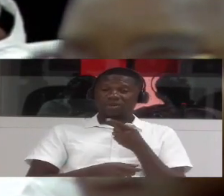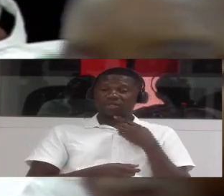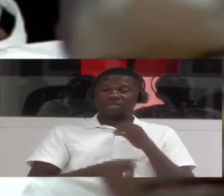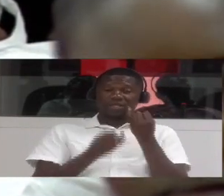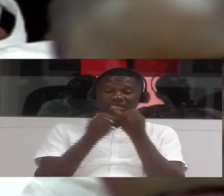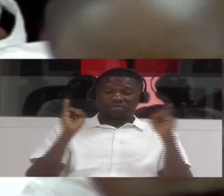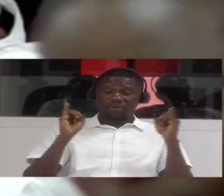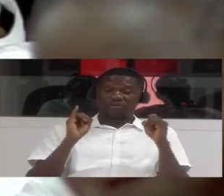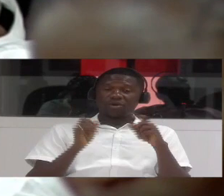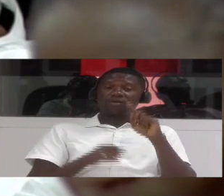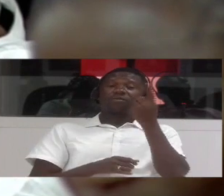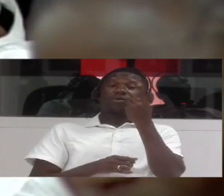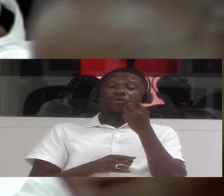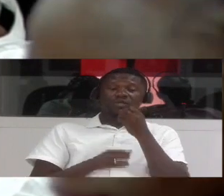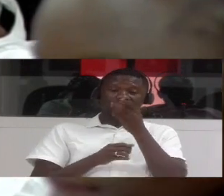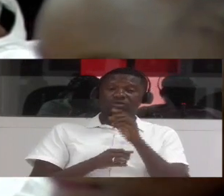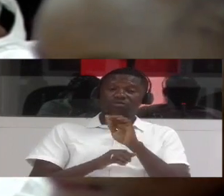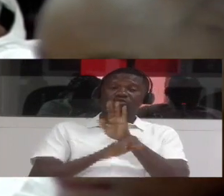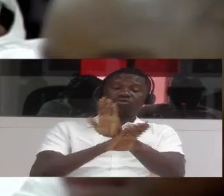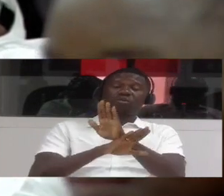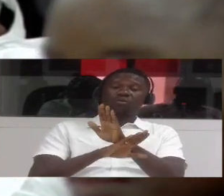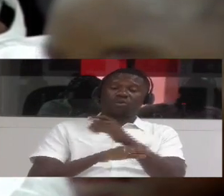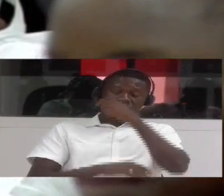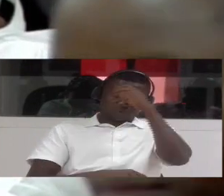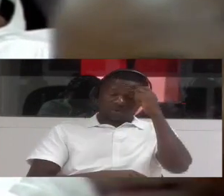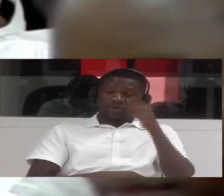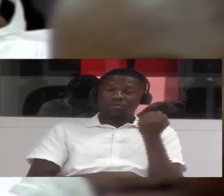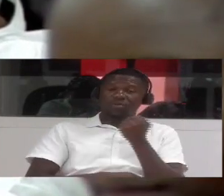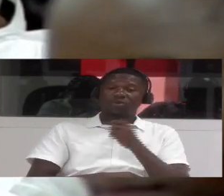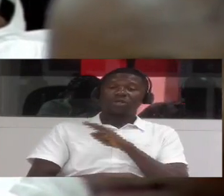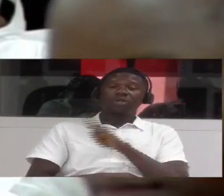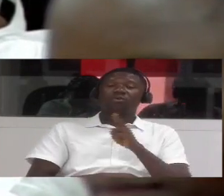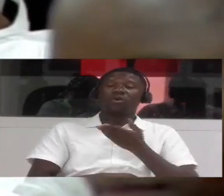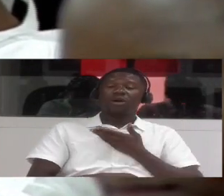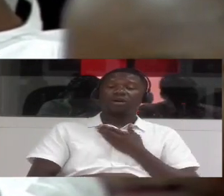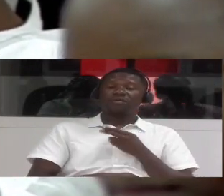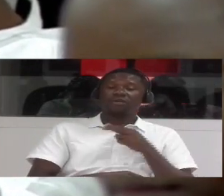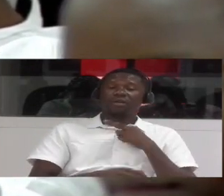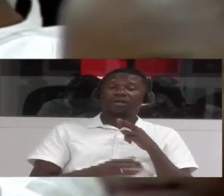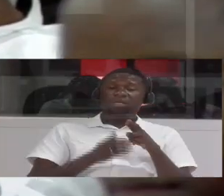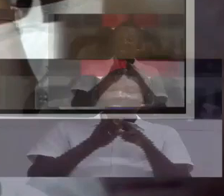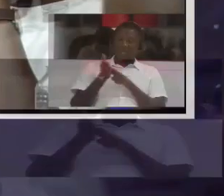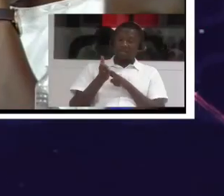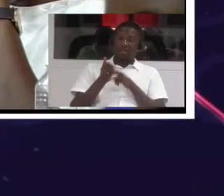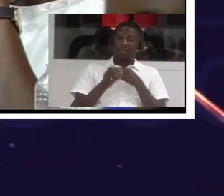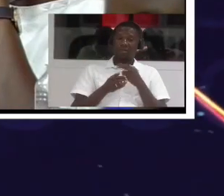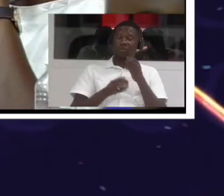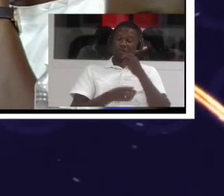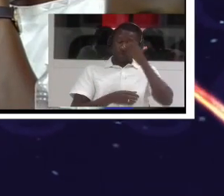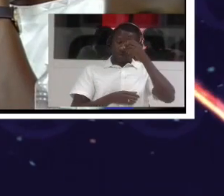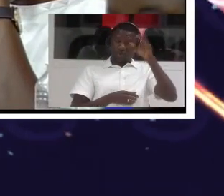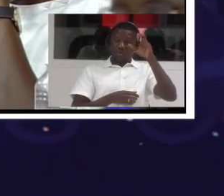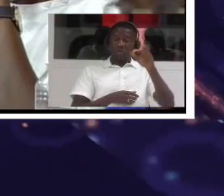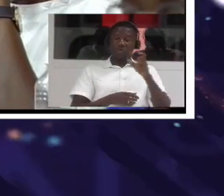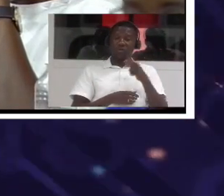was first ordered to cease operations because they didn't regularize their status with the Commissioner for Income